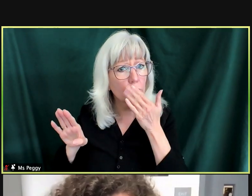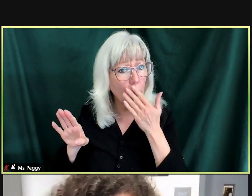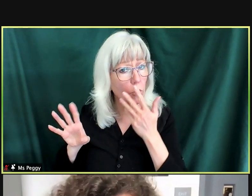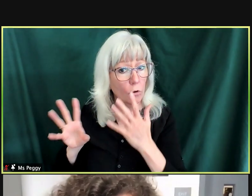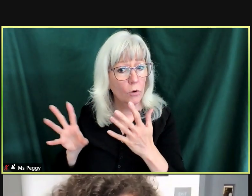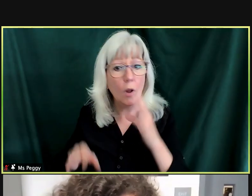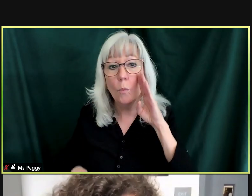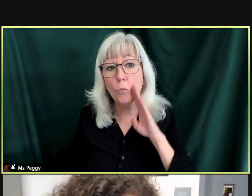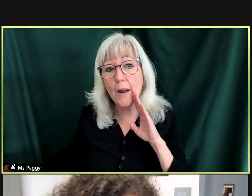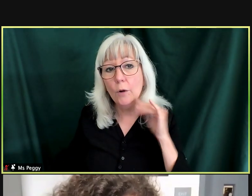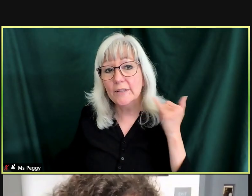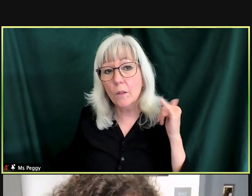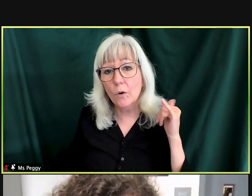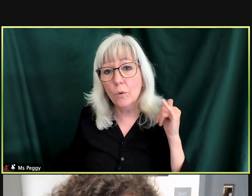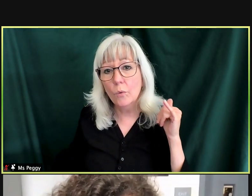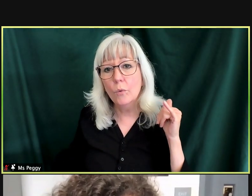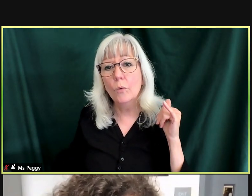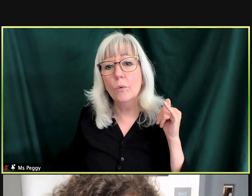brown and yellow.